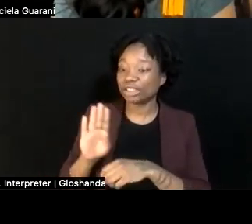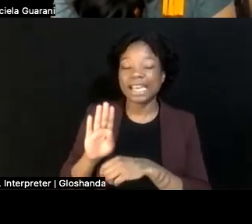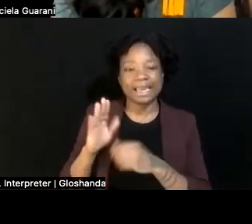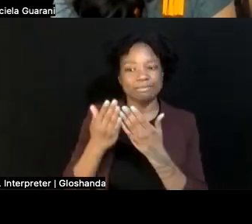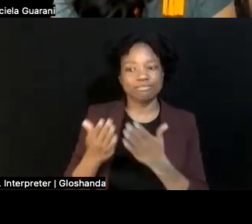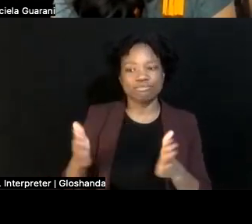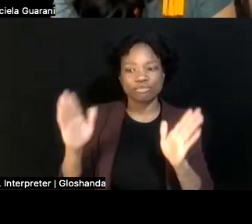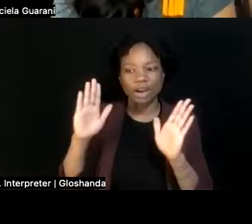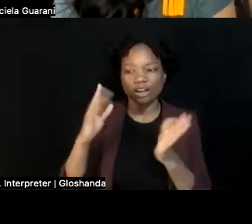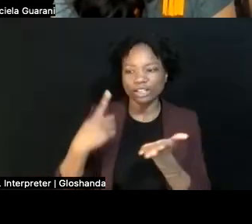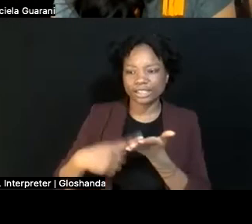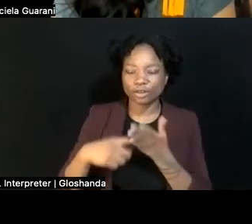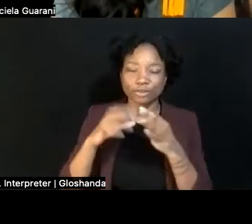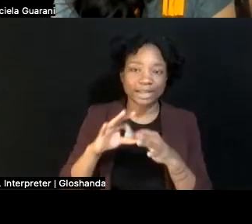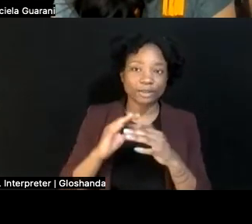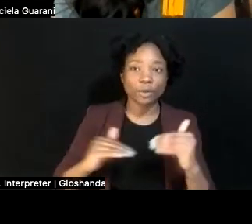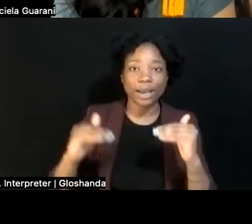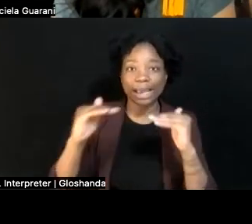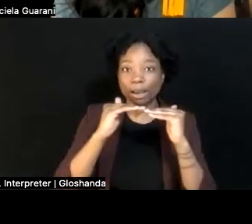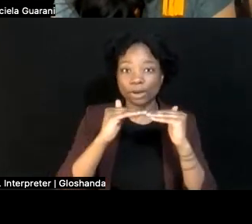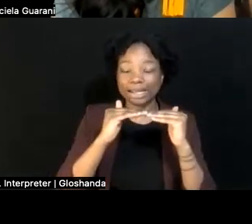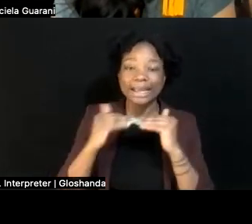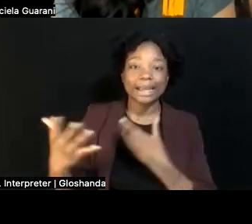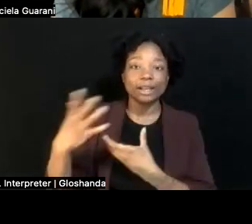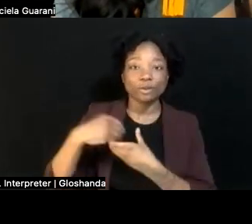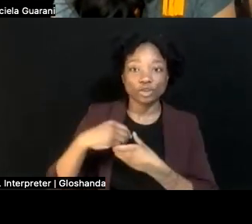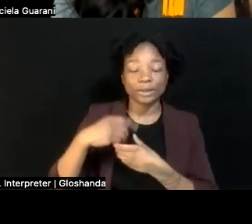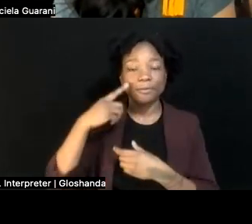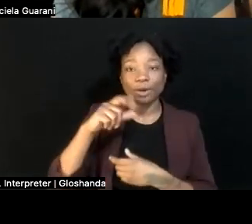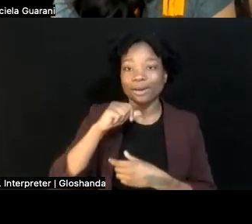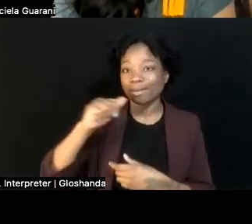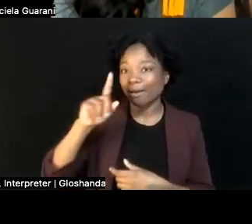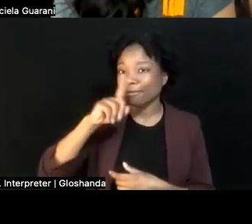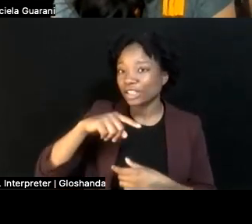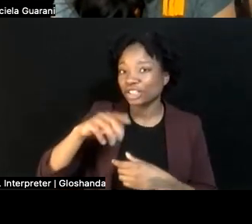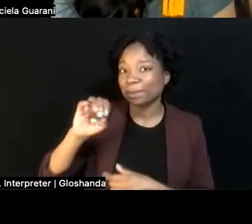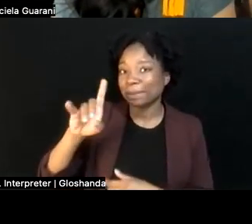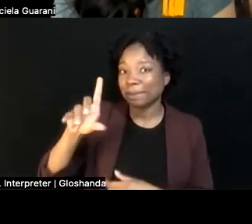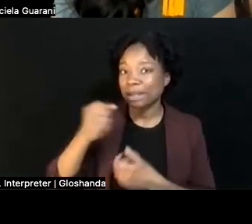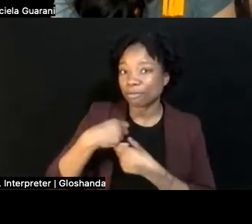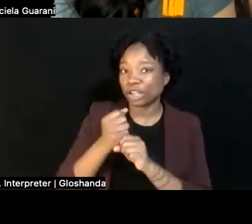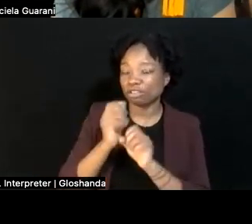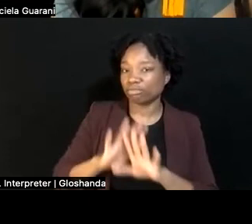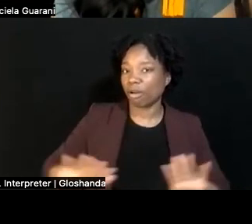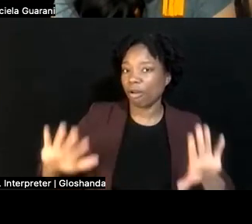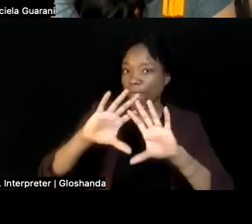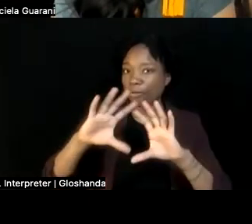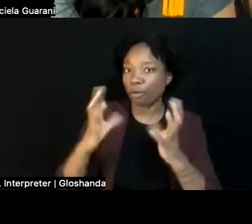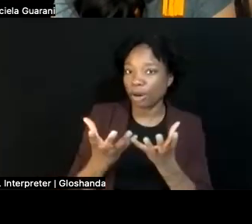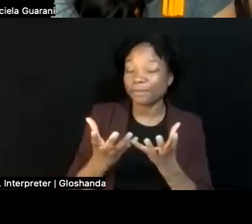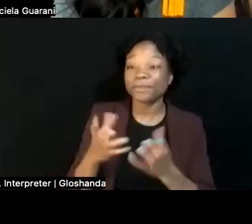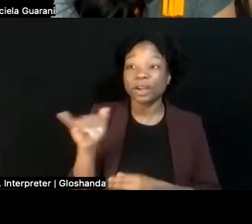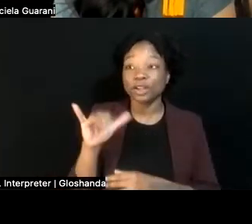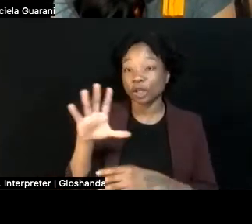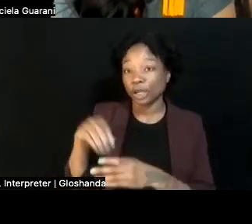inclusion in nonfiction media production around the world. Firelight's programs also include Beyond Resilience, the